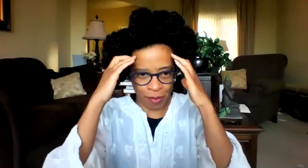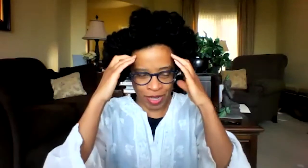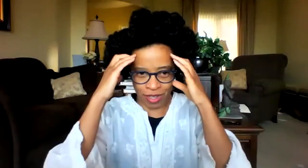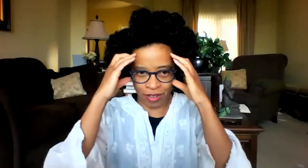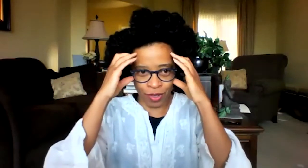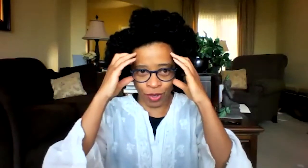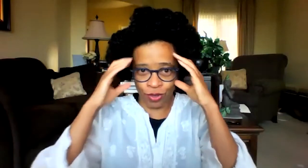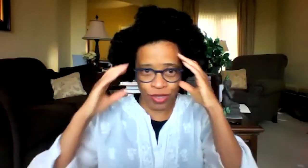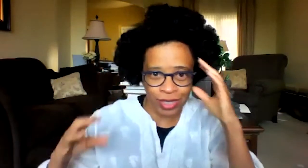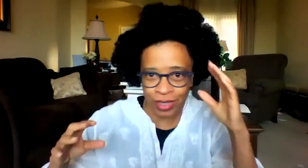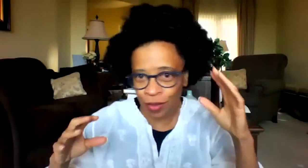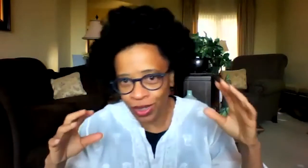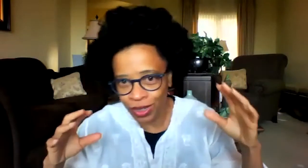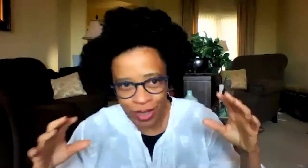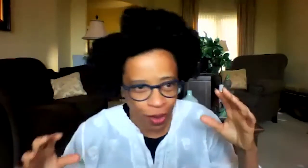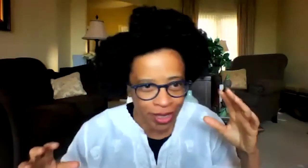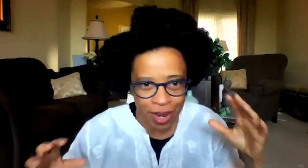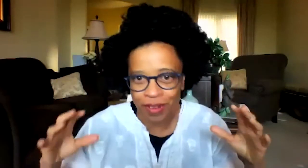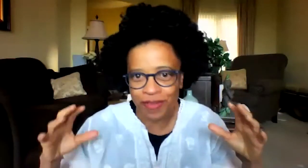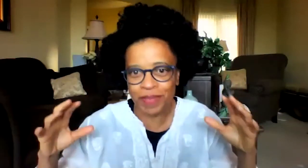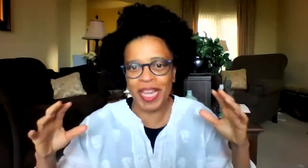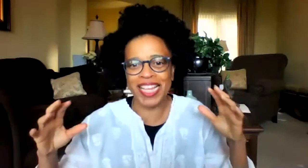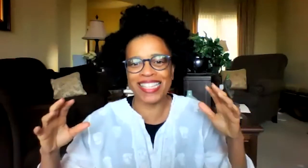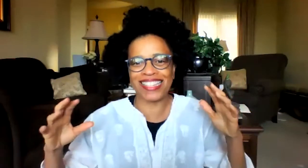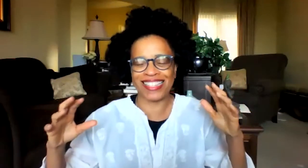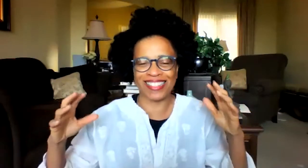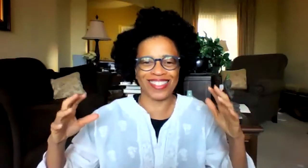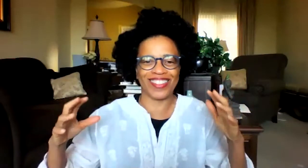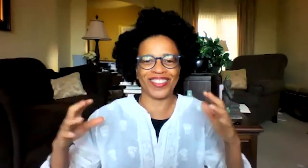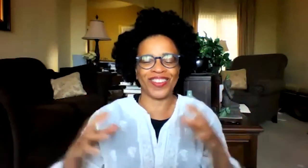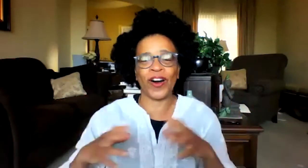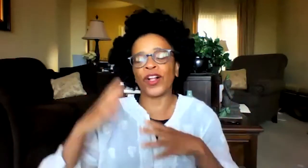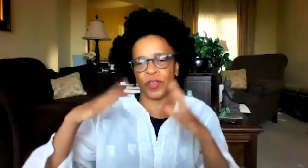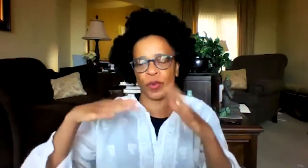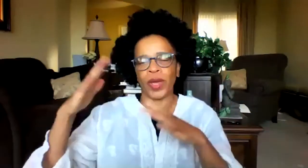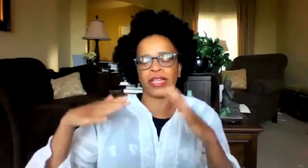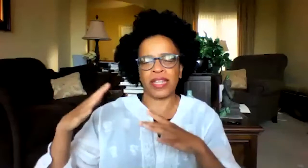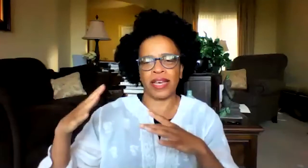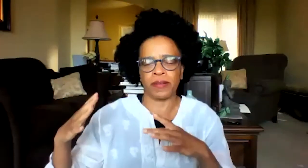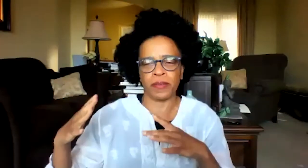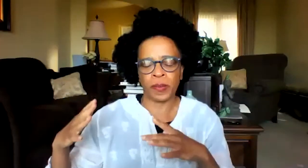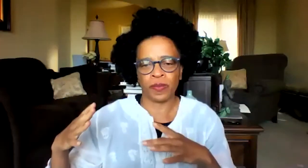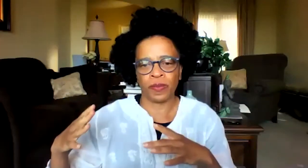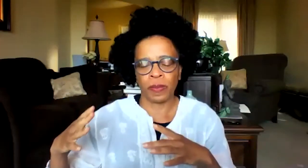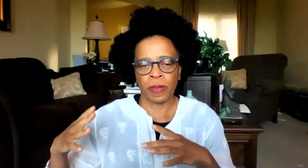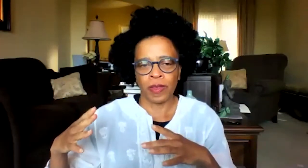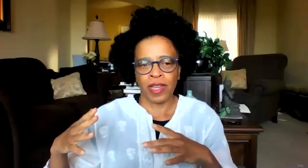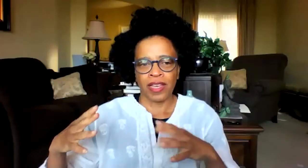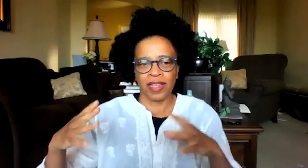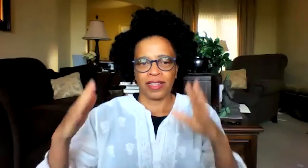the dynamics of, well, who's sitting in what type of space, and all of the ways that